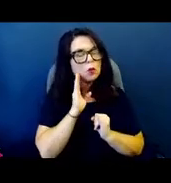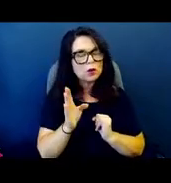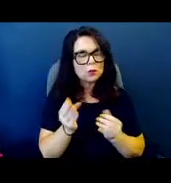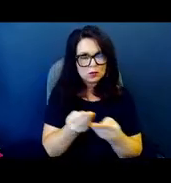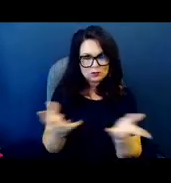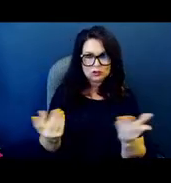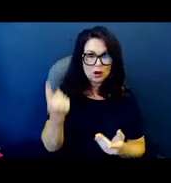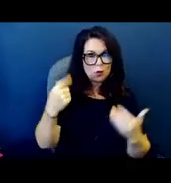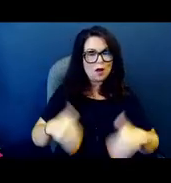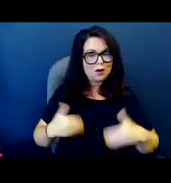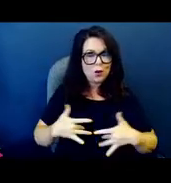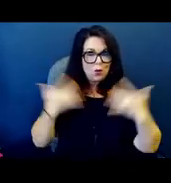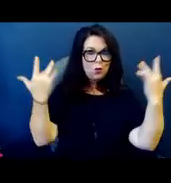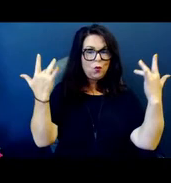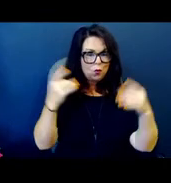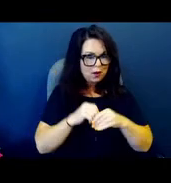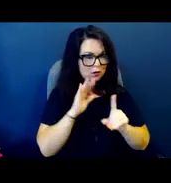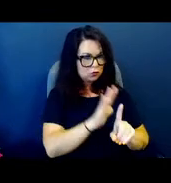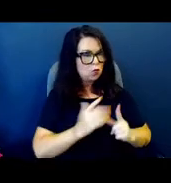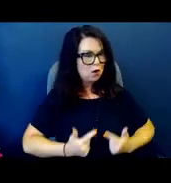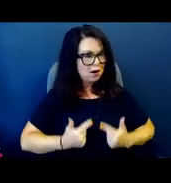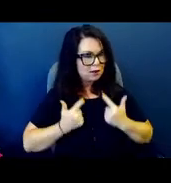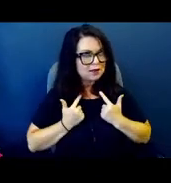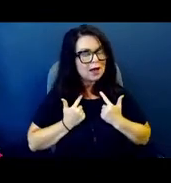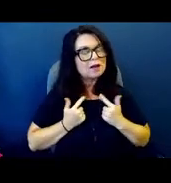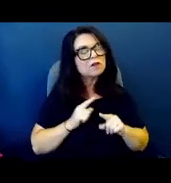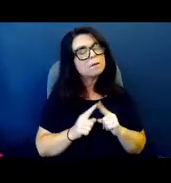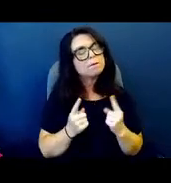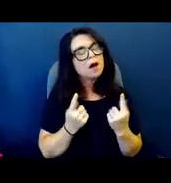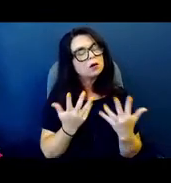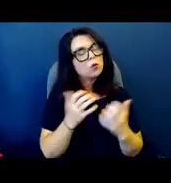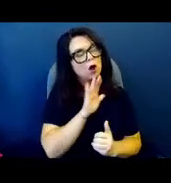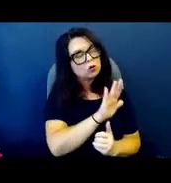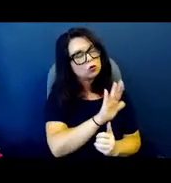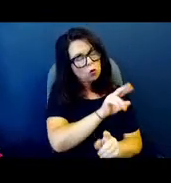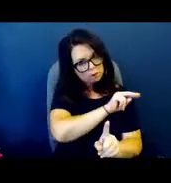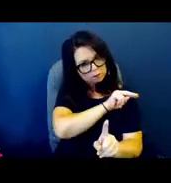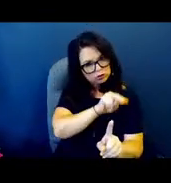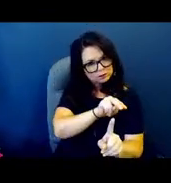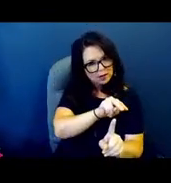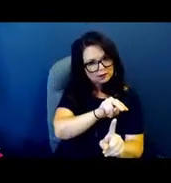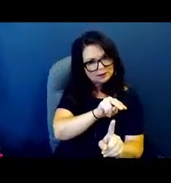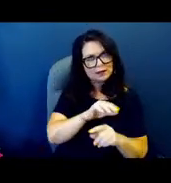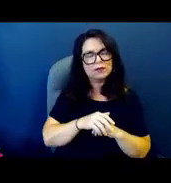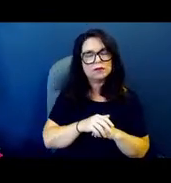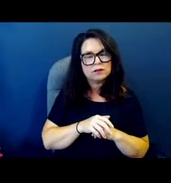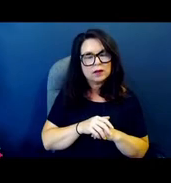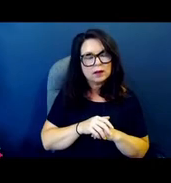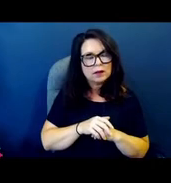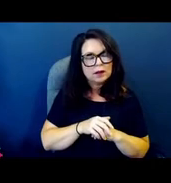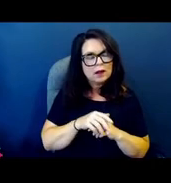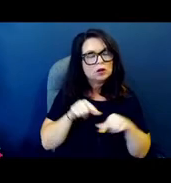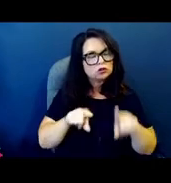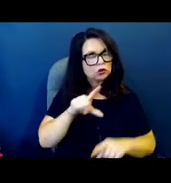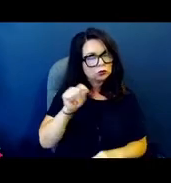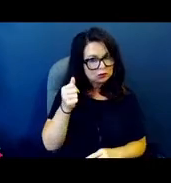know, but can you share from your perspective before we view the video at the DNC with Hillary in 2016,